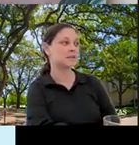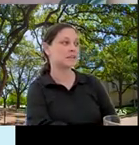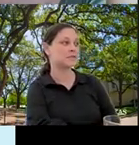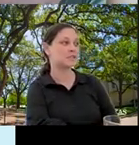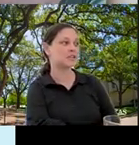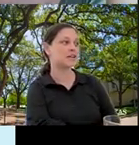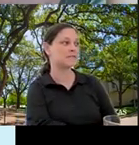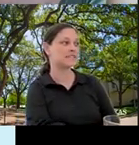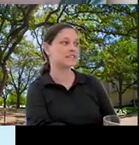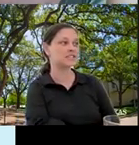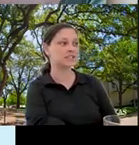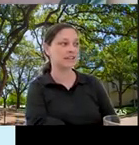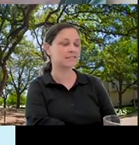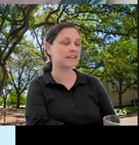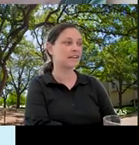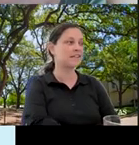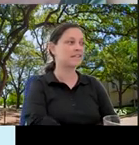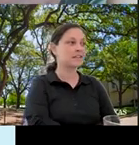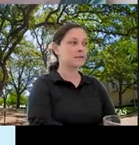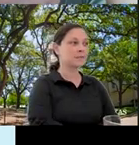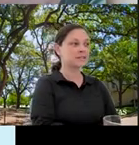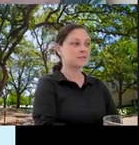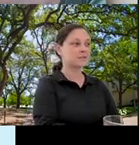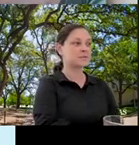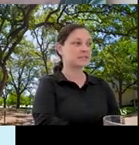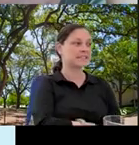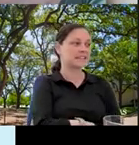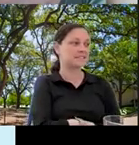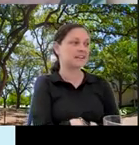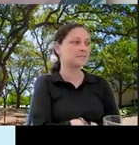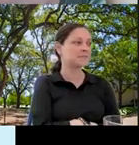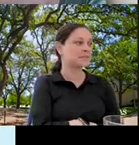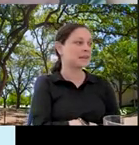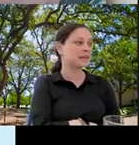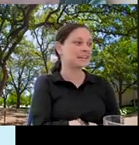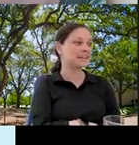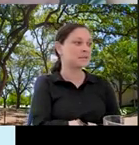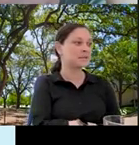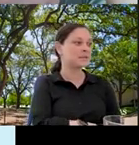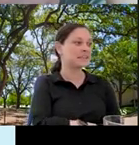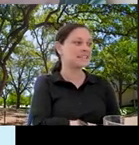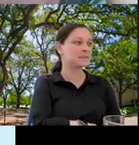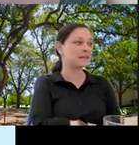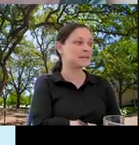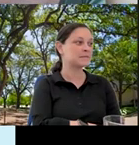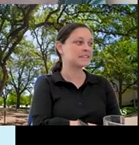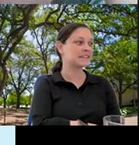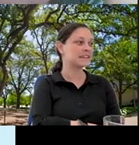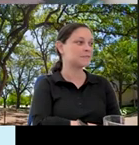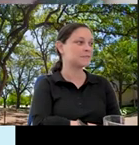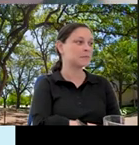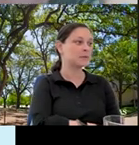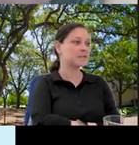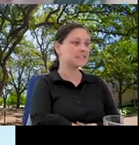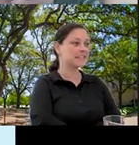including pediatrician offices, childcare, public schools, etc. 8 people said sometimes,